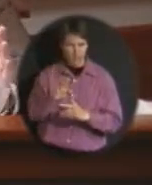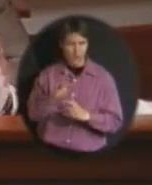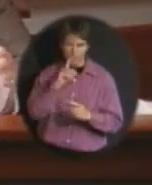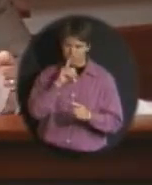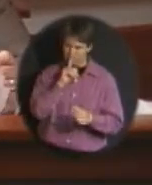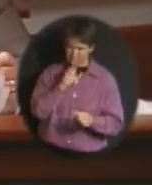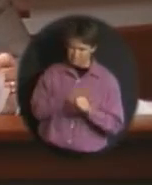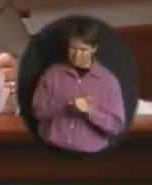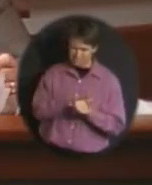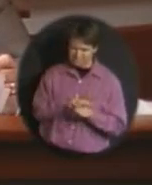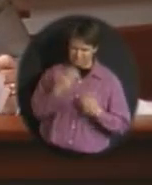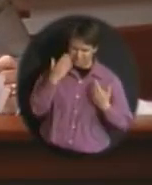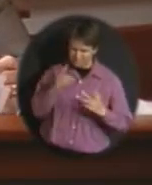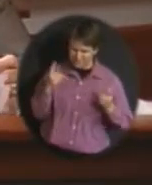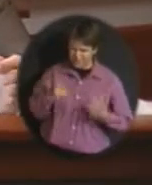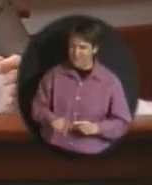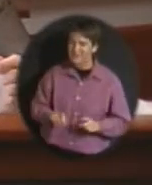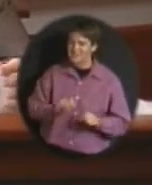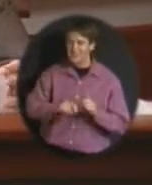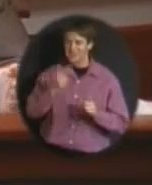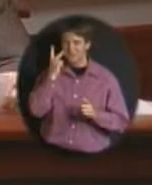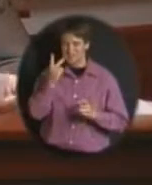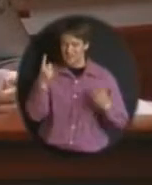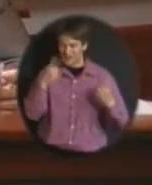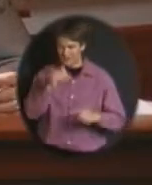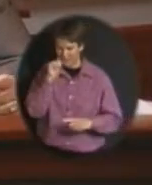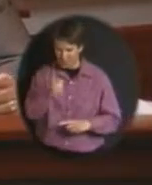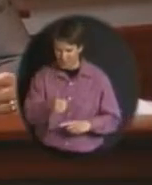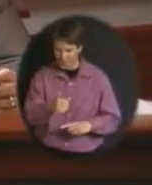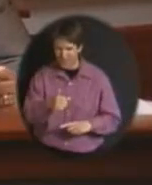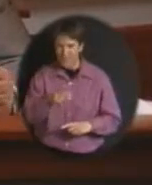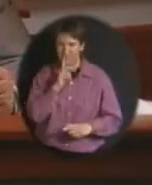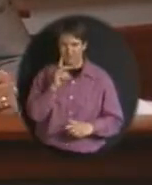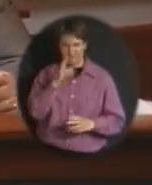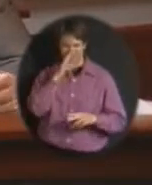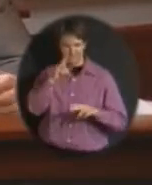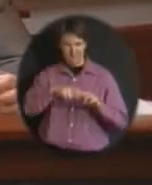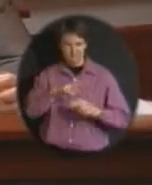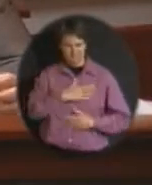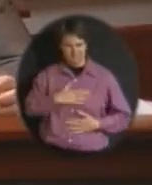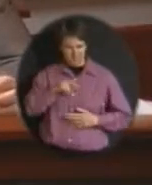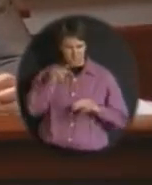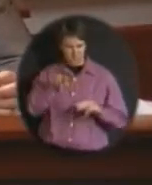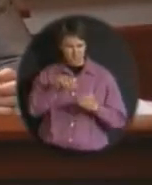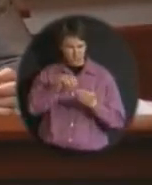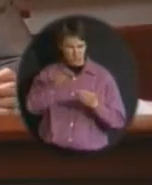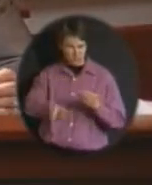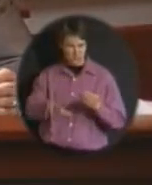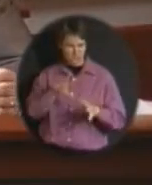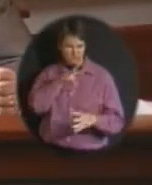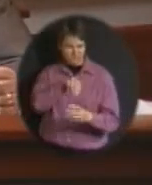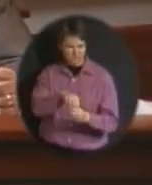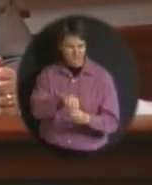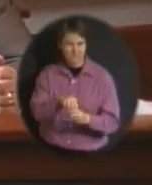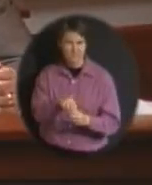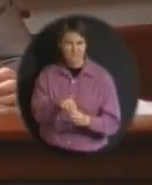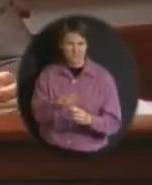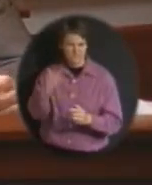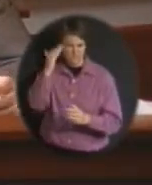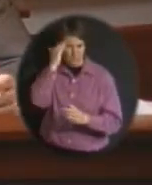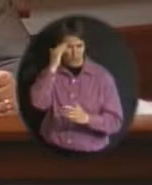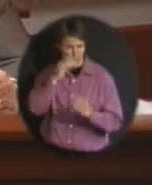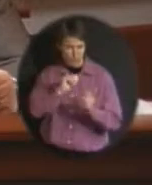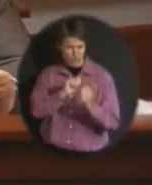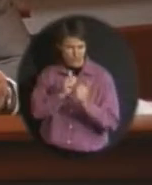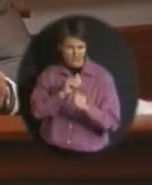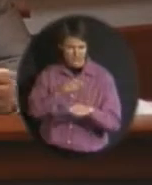sworn to secrecy, so we'll see what happens tomorrow. But again, that's kind of fun to watch a student participate in a knowledge contest